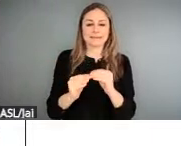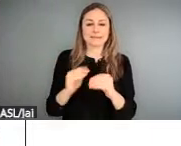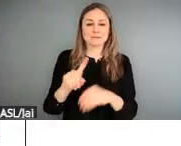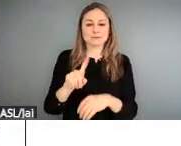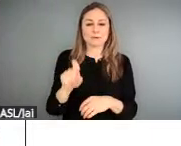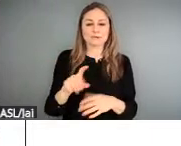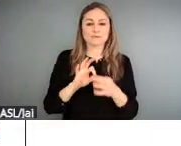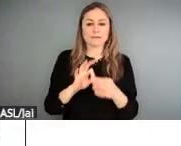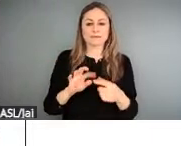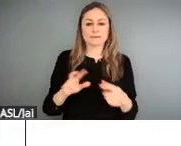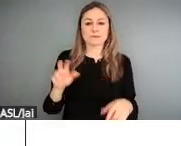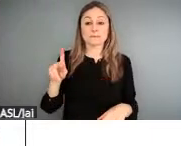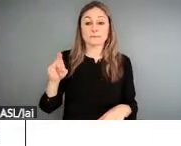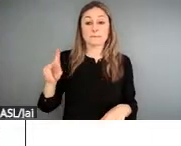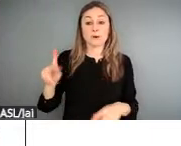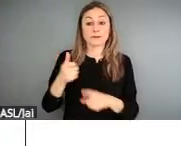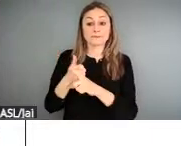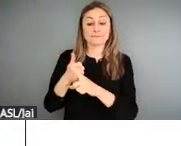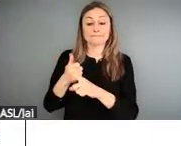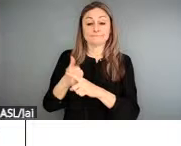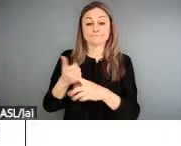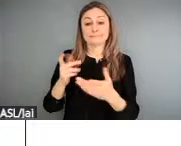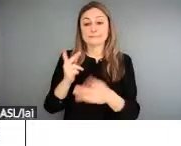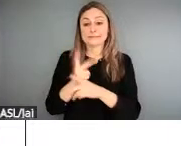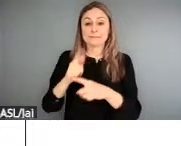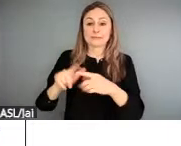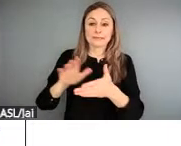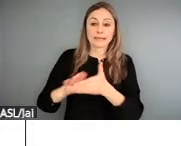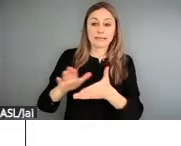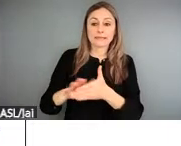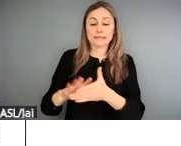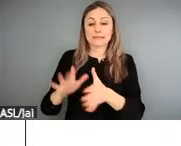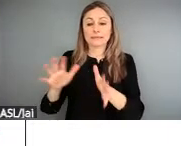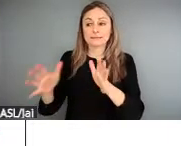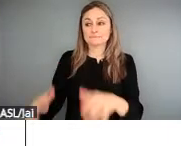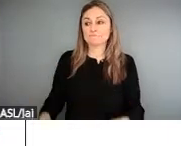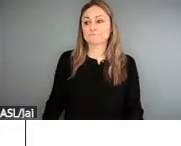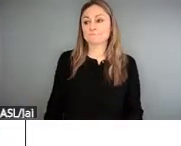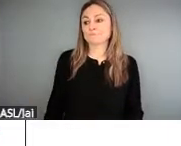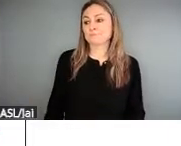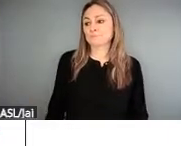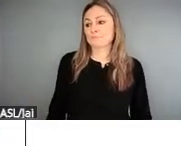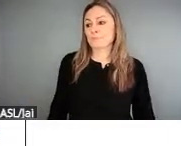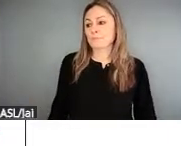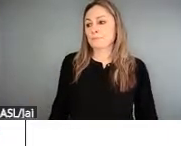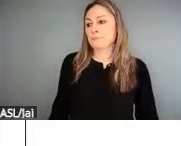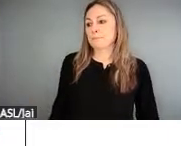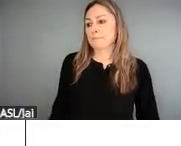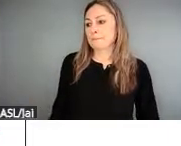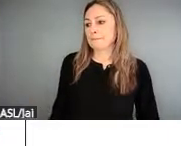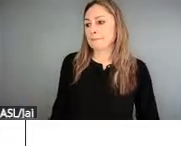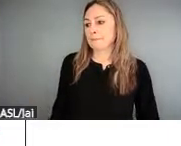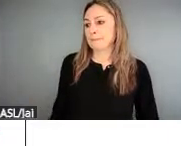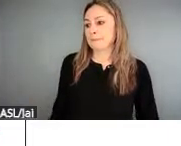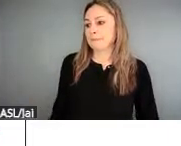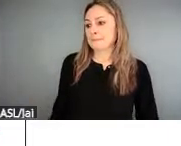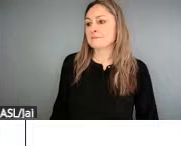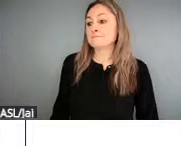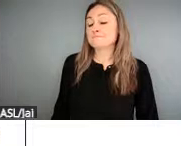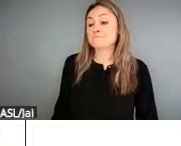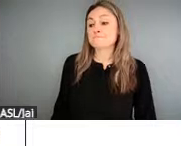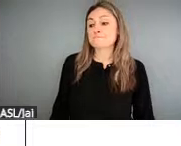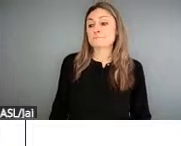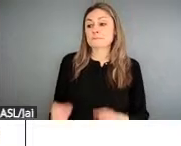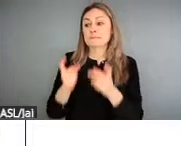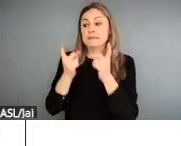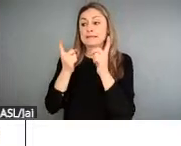the park's upkeep. You know, Yeah, well, that's happened